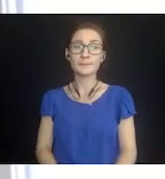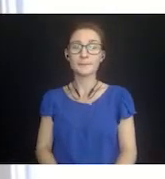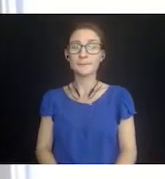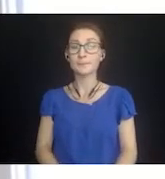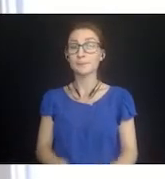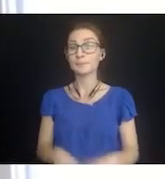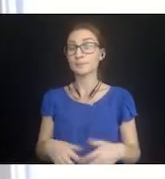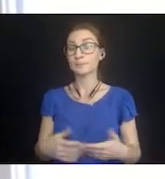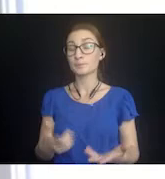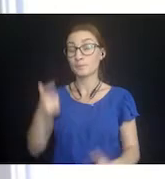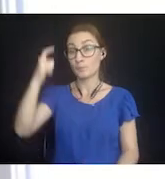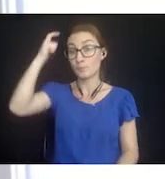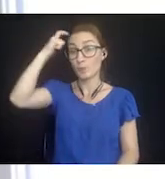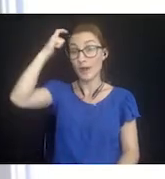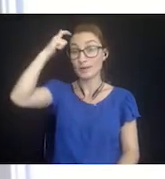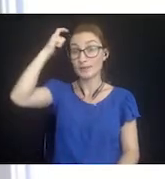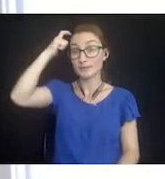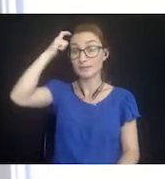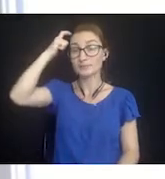and primates,